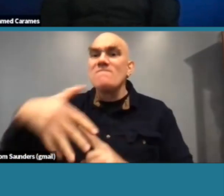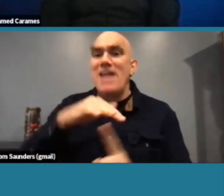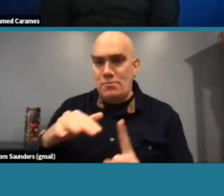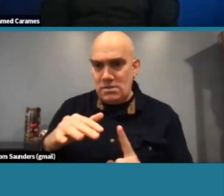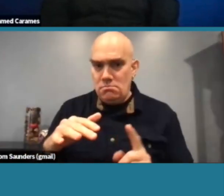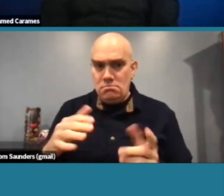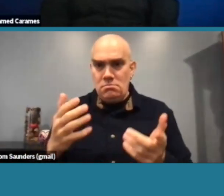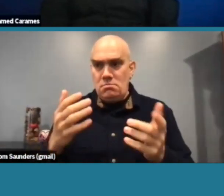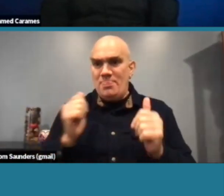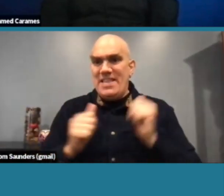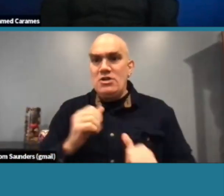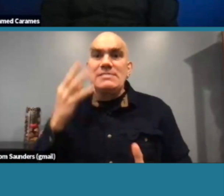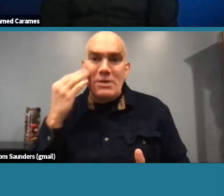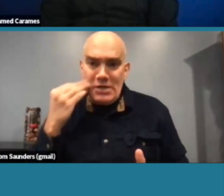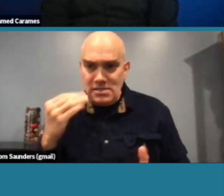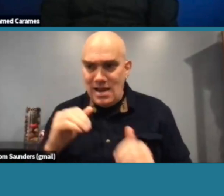interpreters.